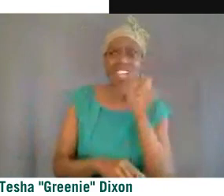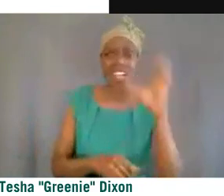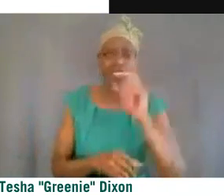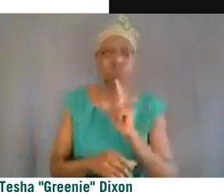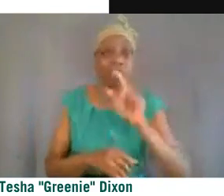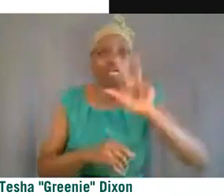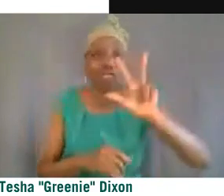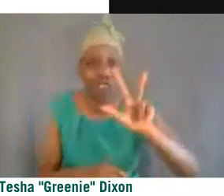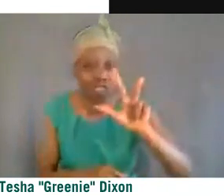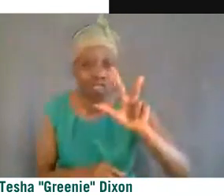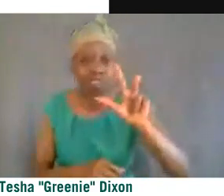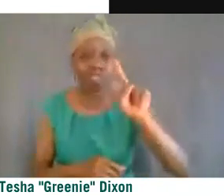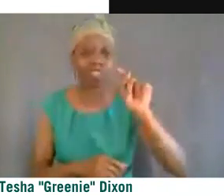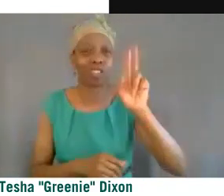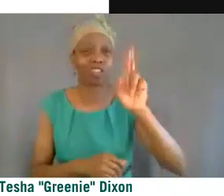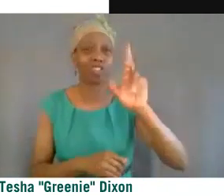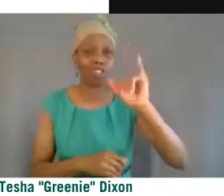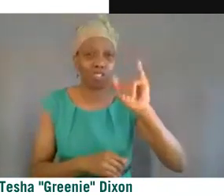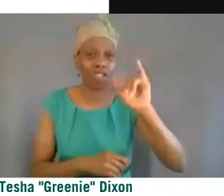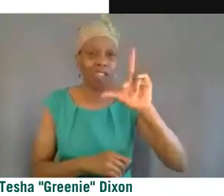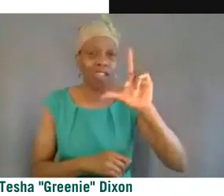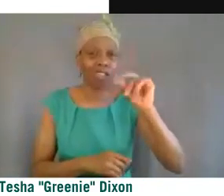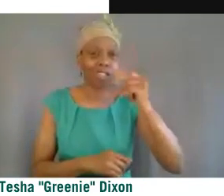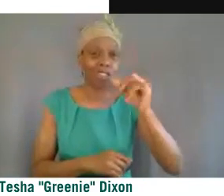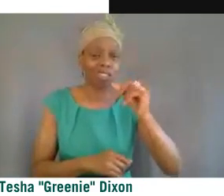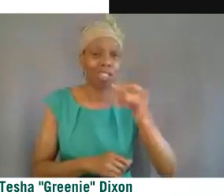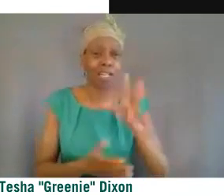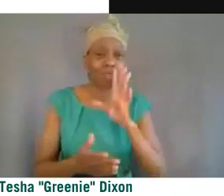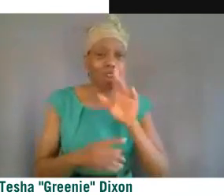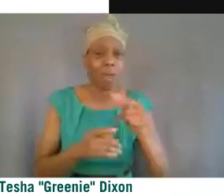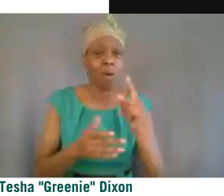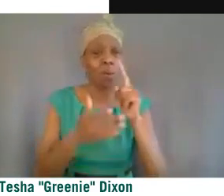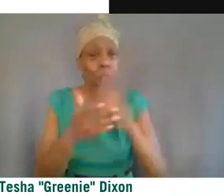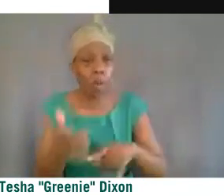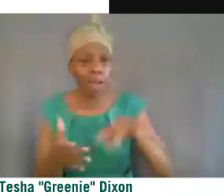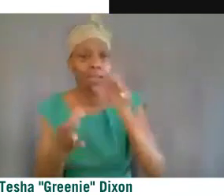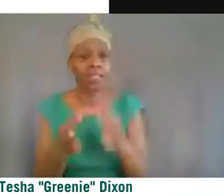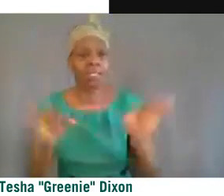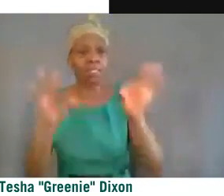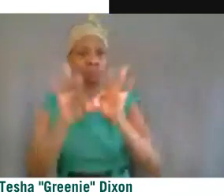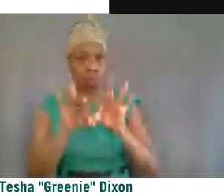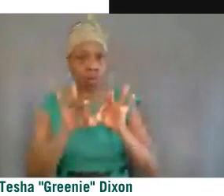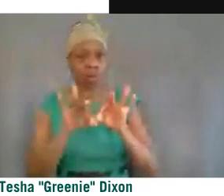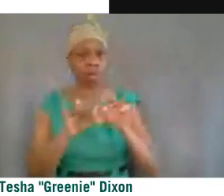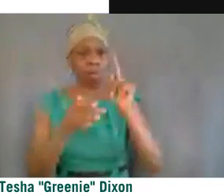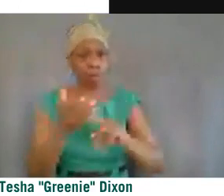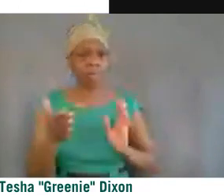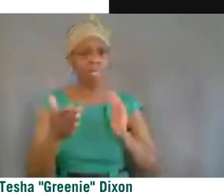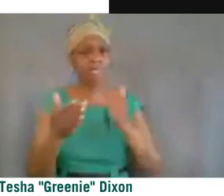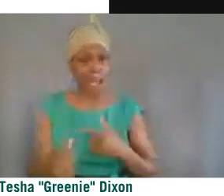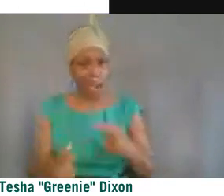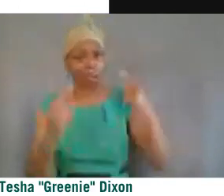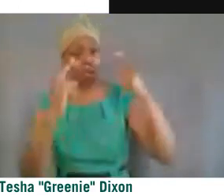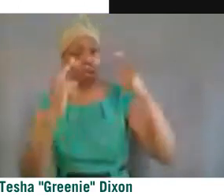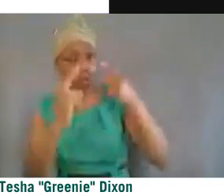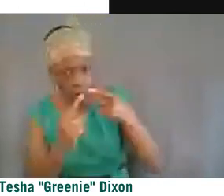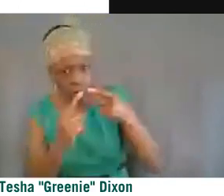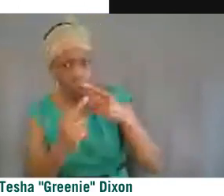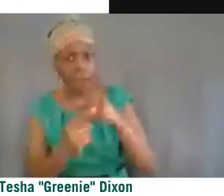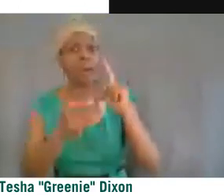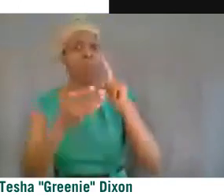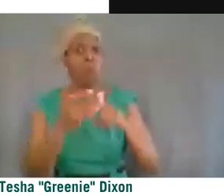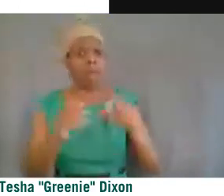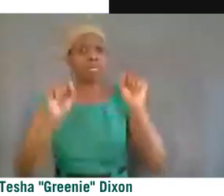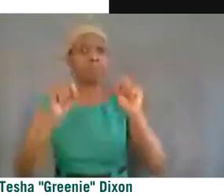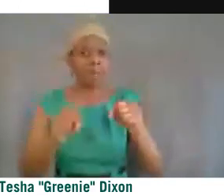what's important, and what would be the goal, and then what is possible given the tools